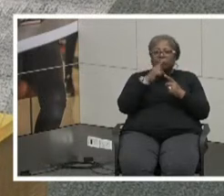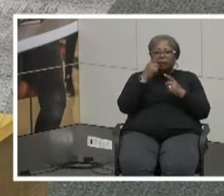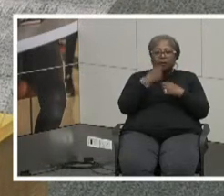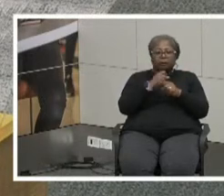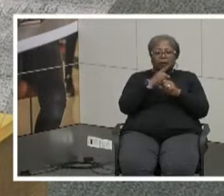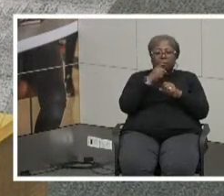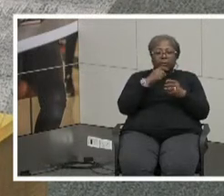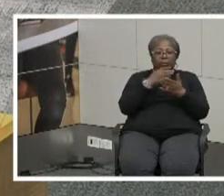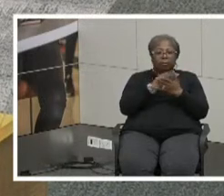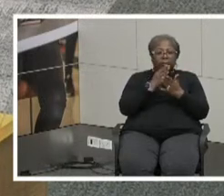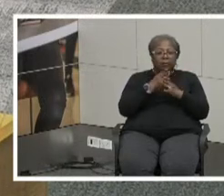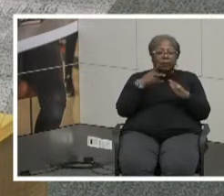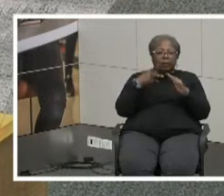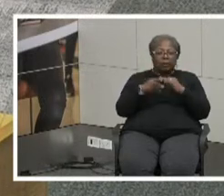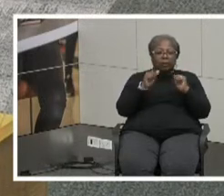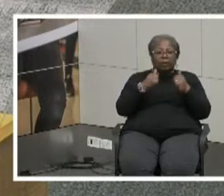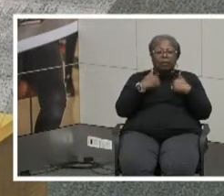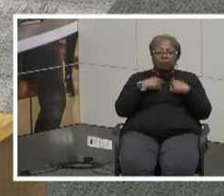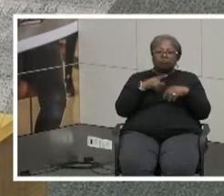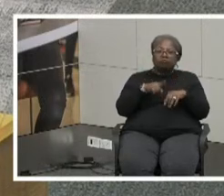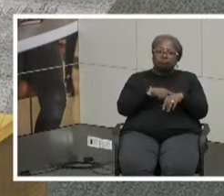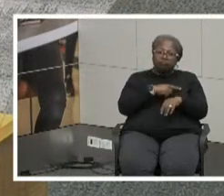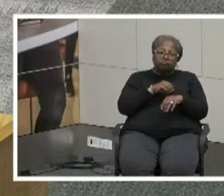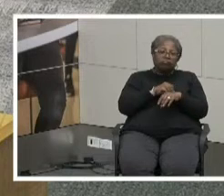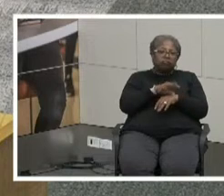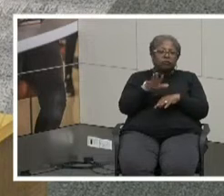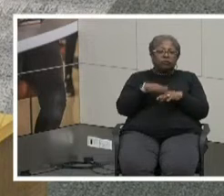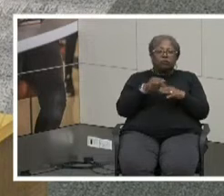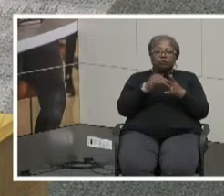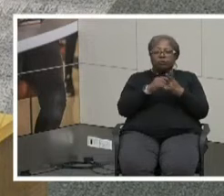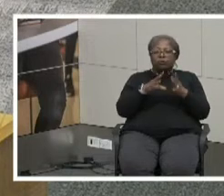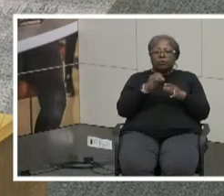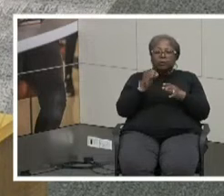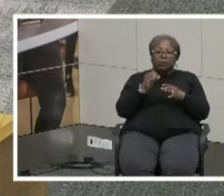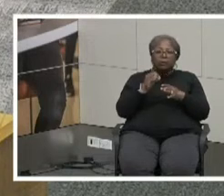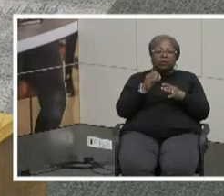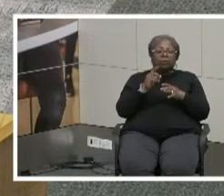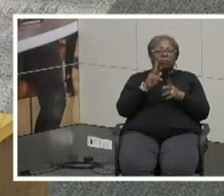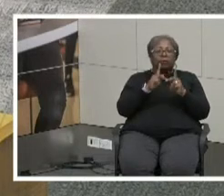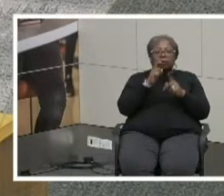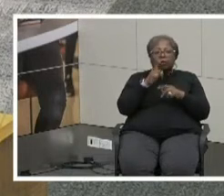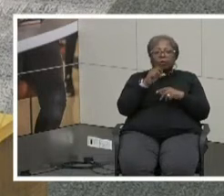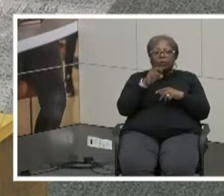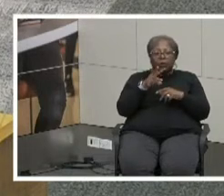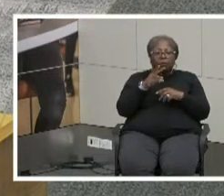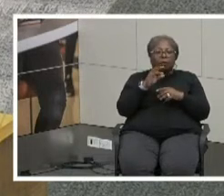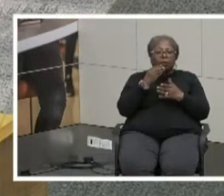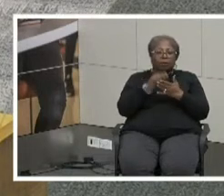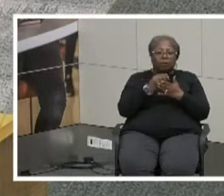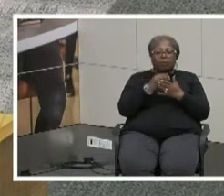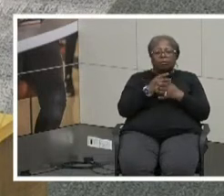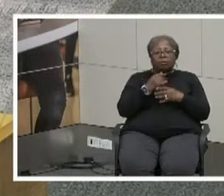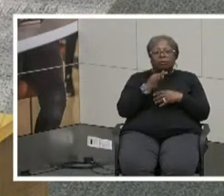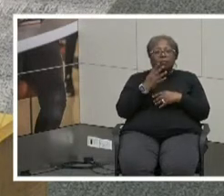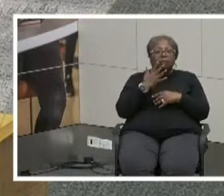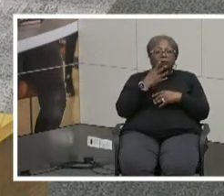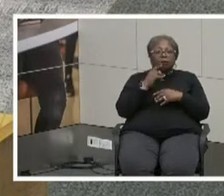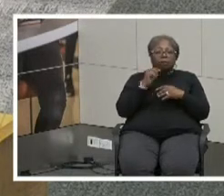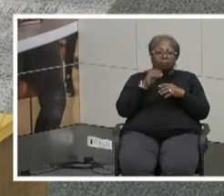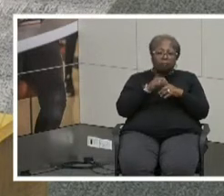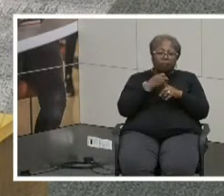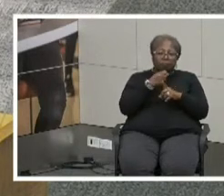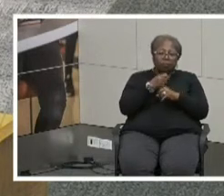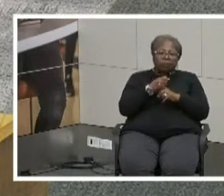because budget cuts can have long lasting effects on students and widen achievement gaps for lowincome students of color by impacting specialized